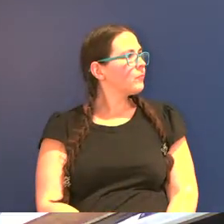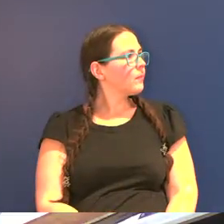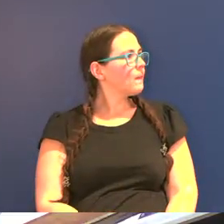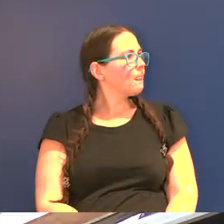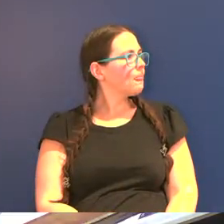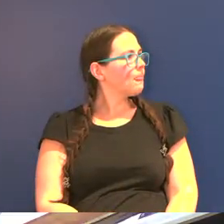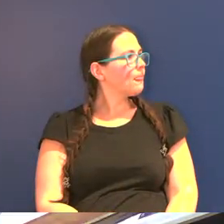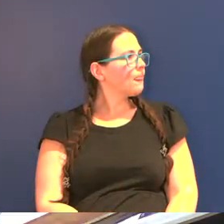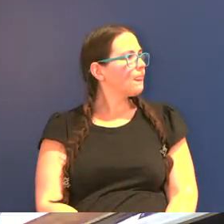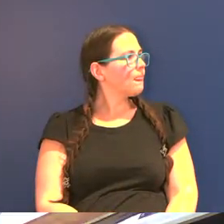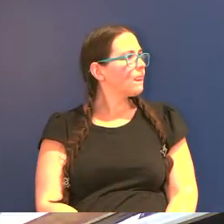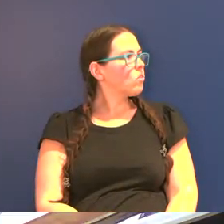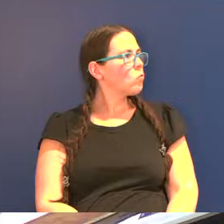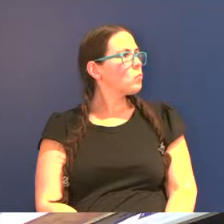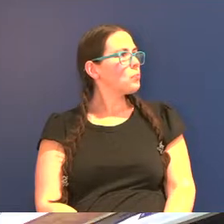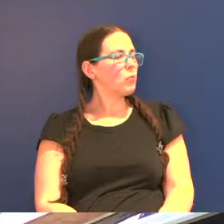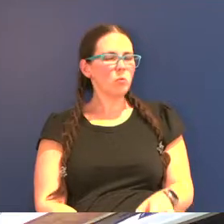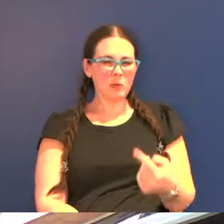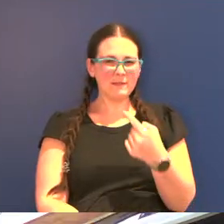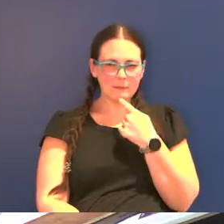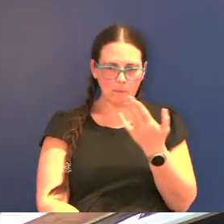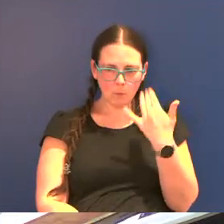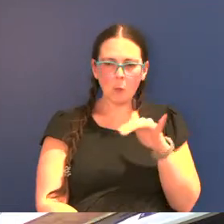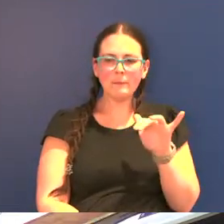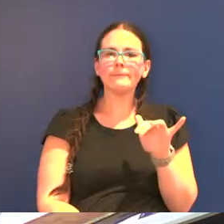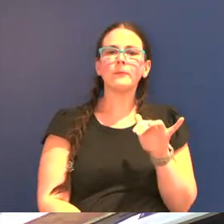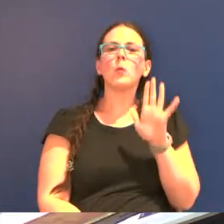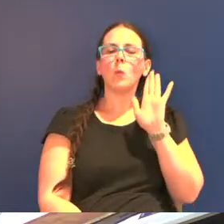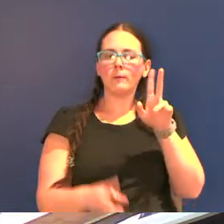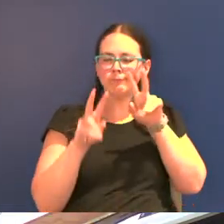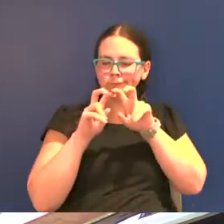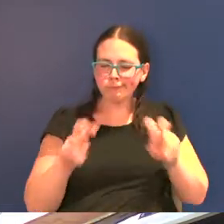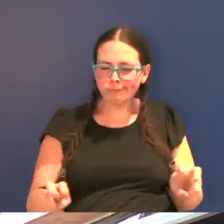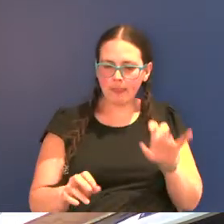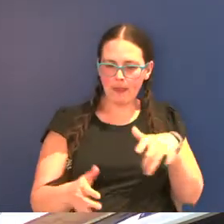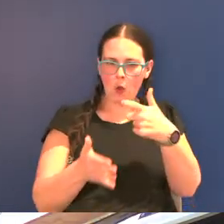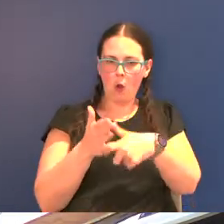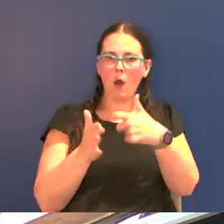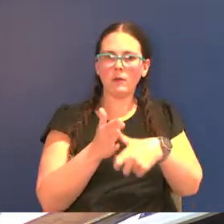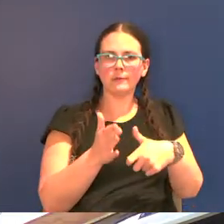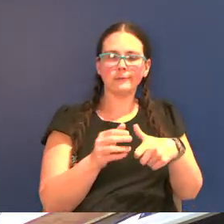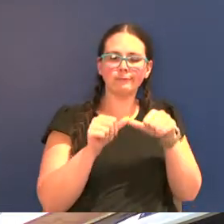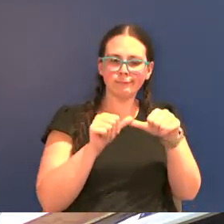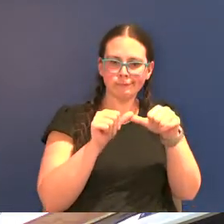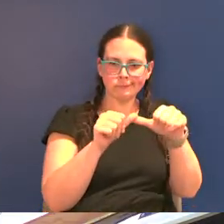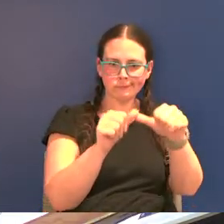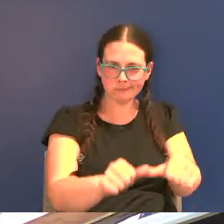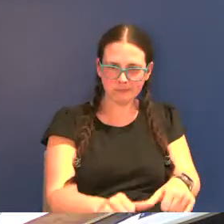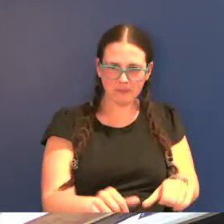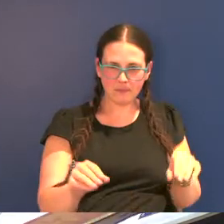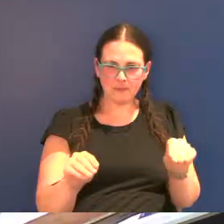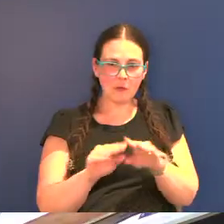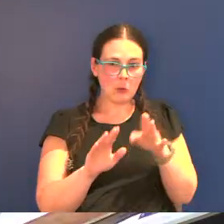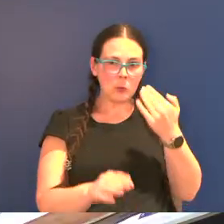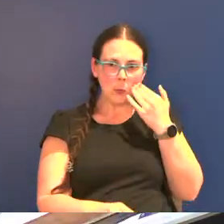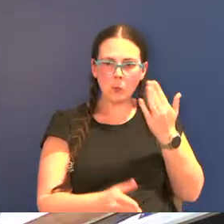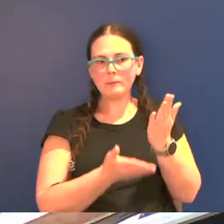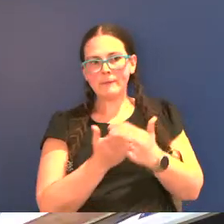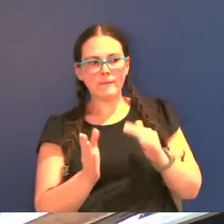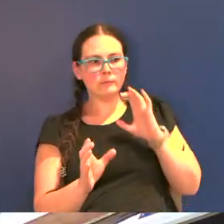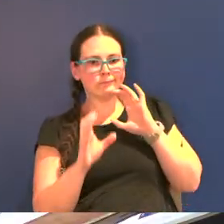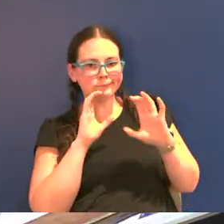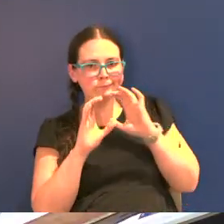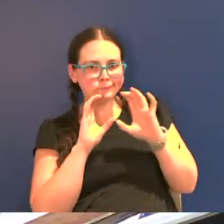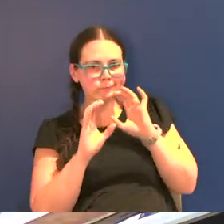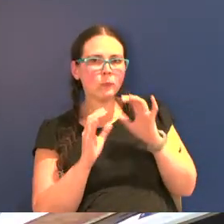have, as Dr. Adams said in the past, been able to look at some of those costs. And I'll just say this too. I mean, you guys know we had individual conversations.